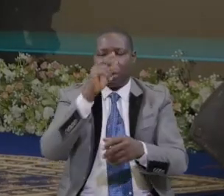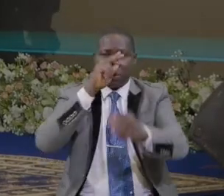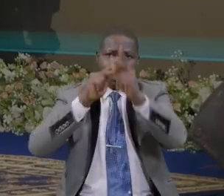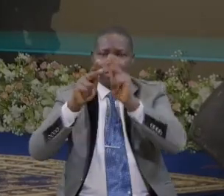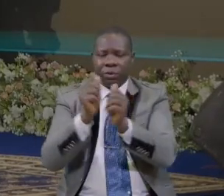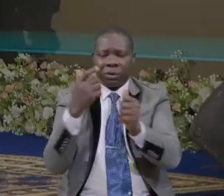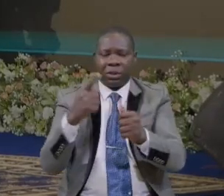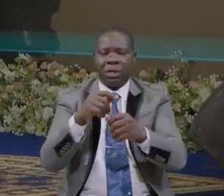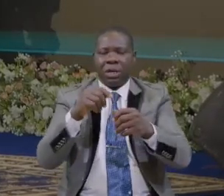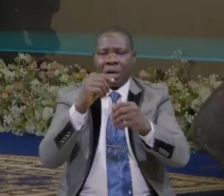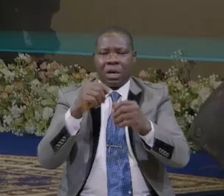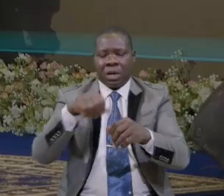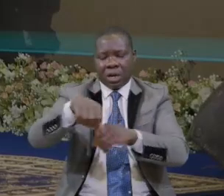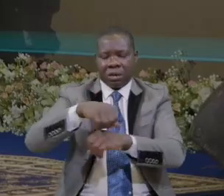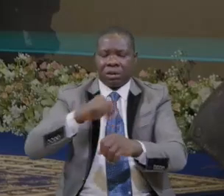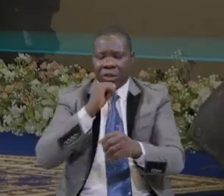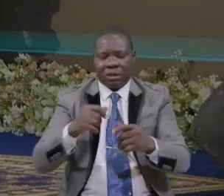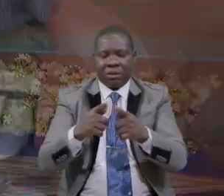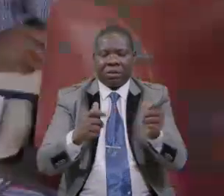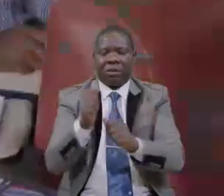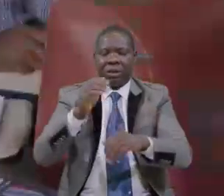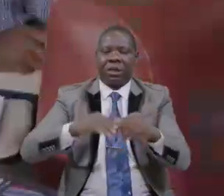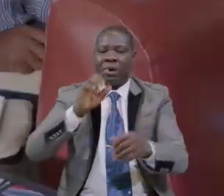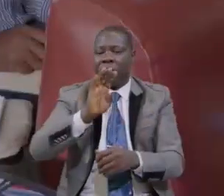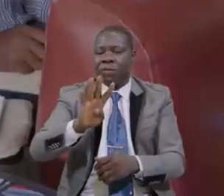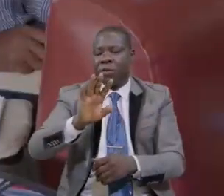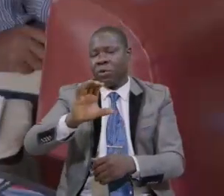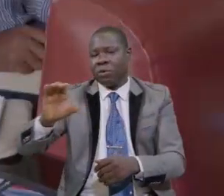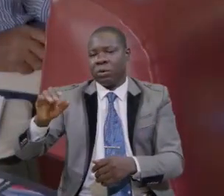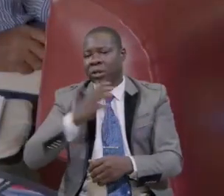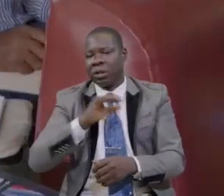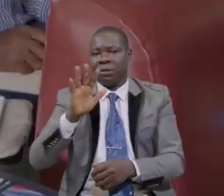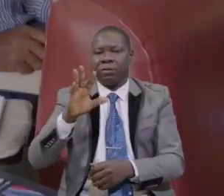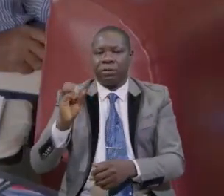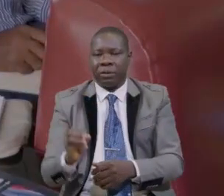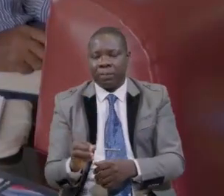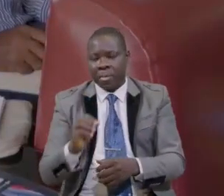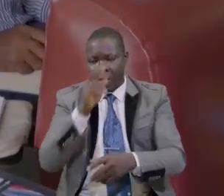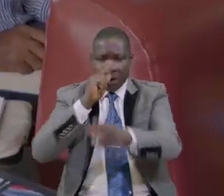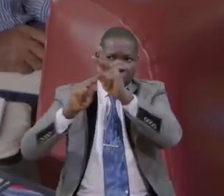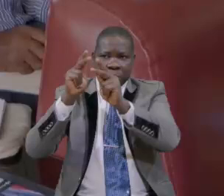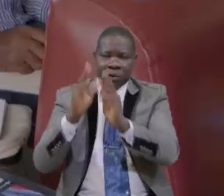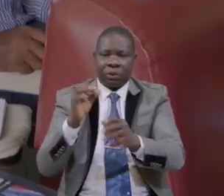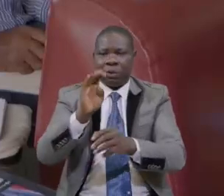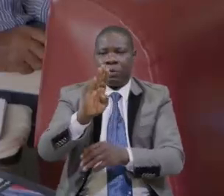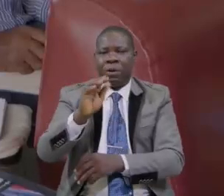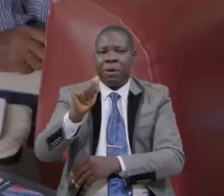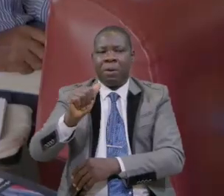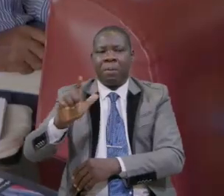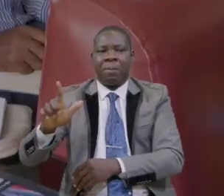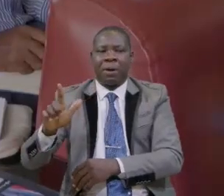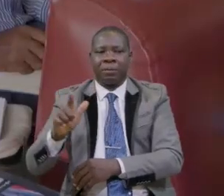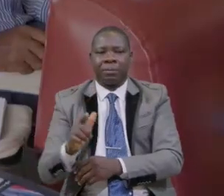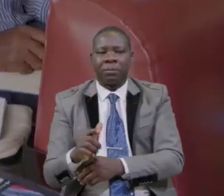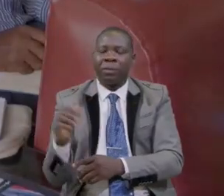than 450 prophets of Baal. They are shouting, they did rigmarole and they boxed the